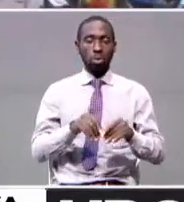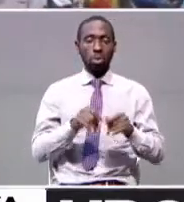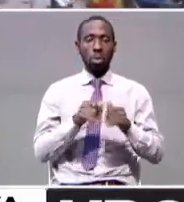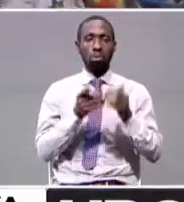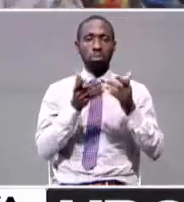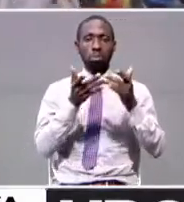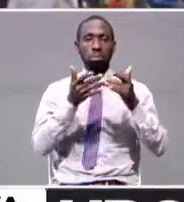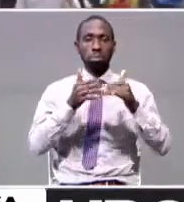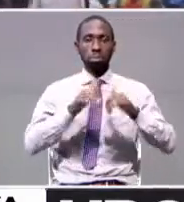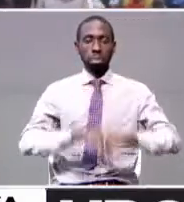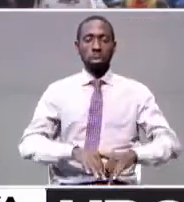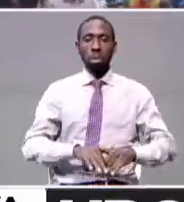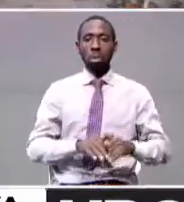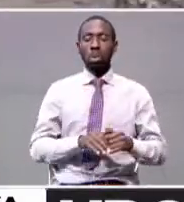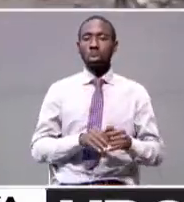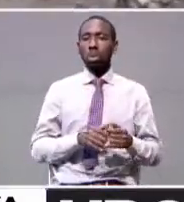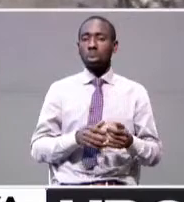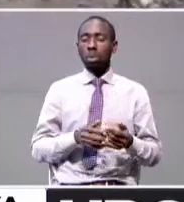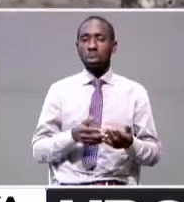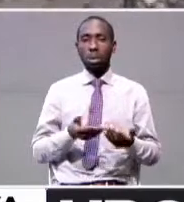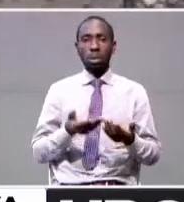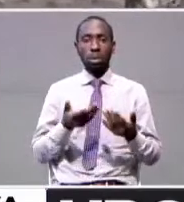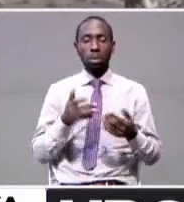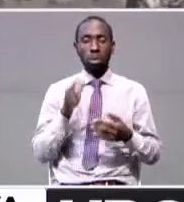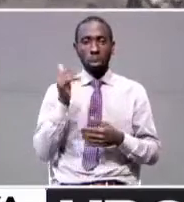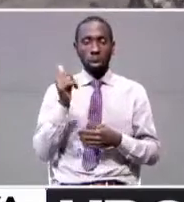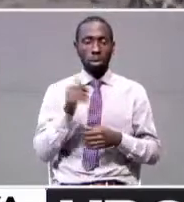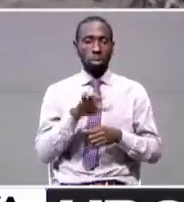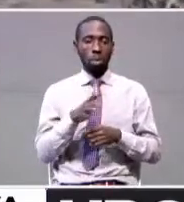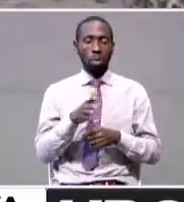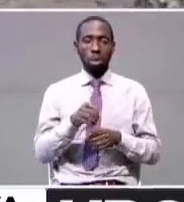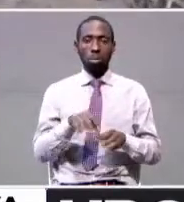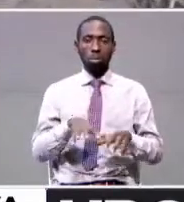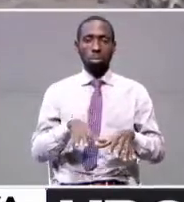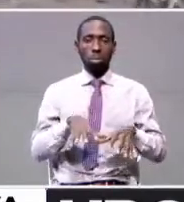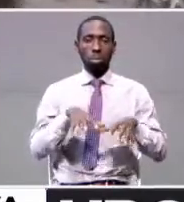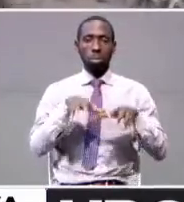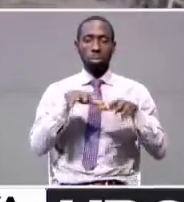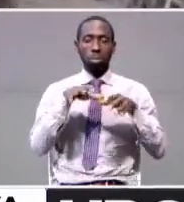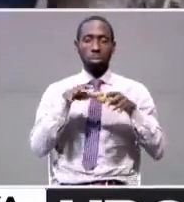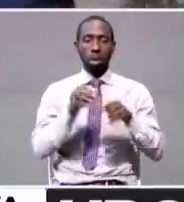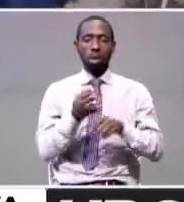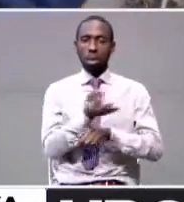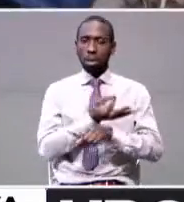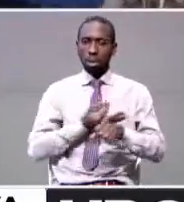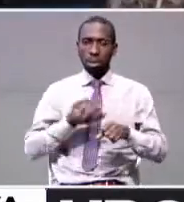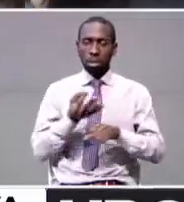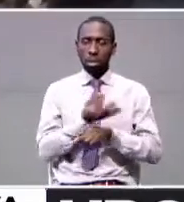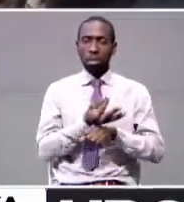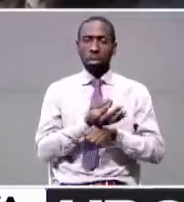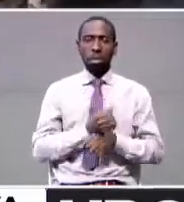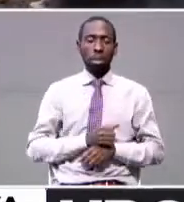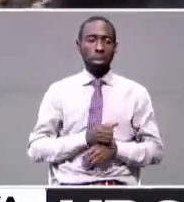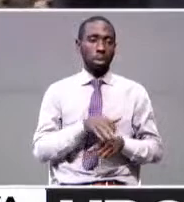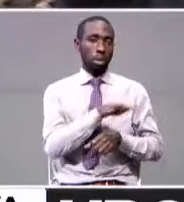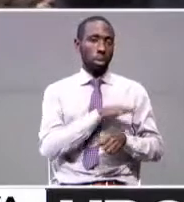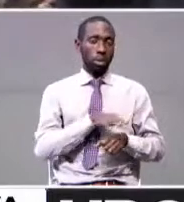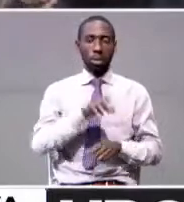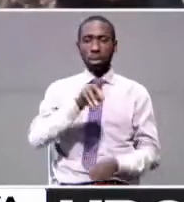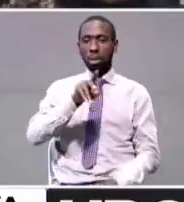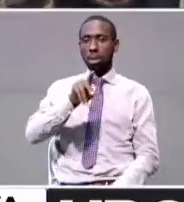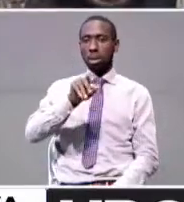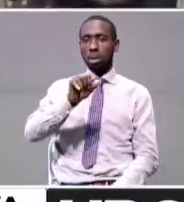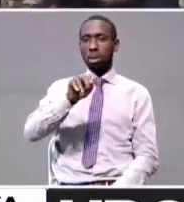lw'enkuba okufudemba kumpi essaawa ssatu nga tekya mu katawuni ke Kasika akasangibwa mu ggombolola